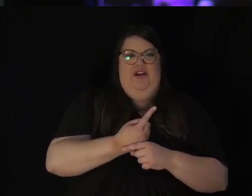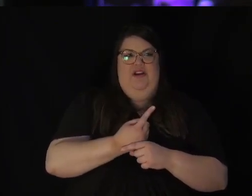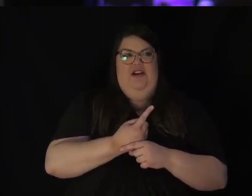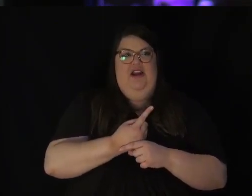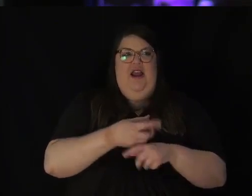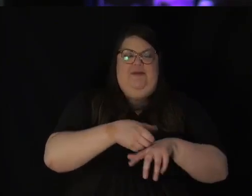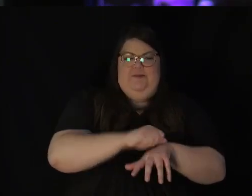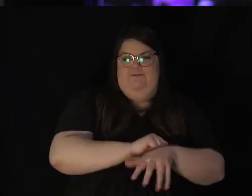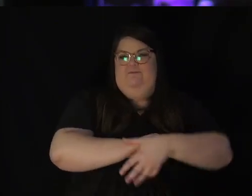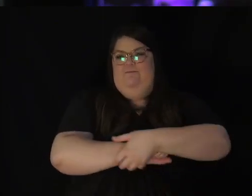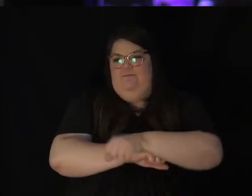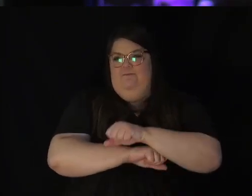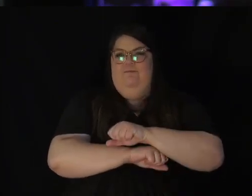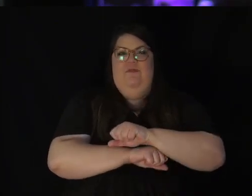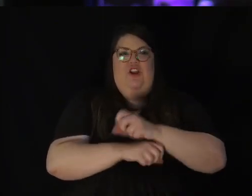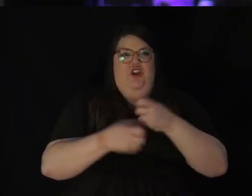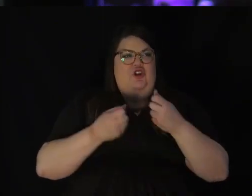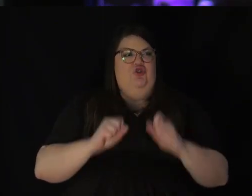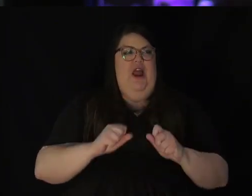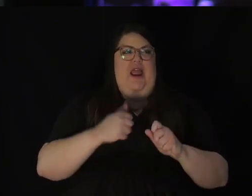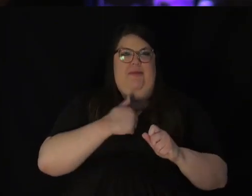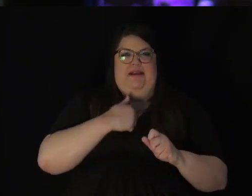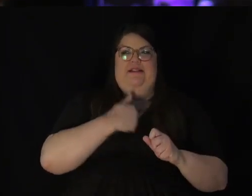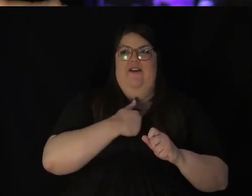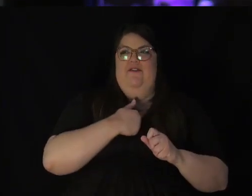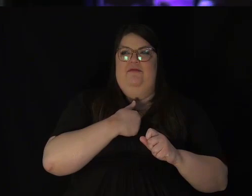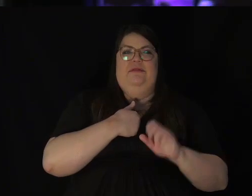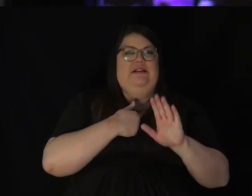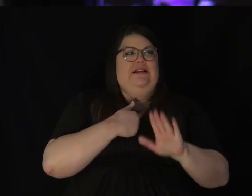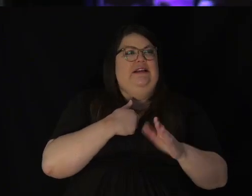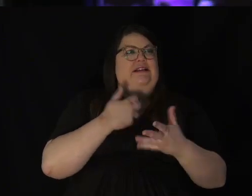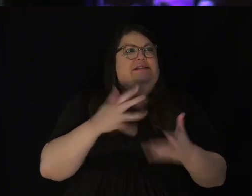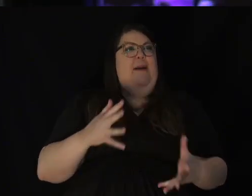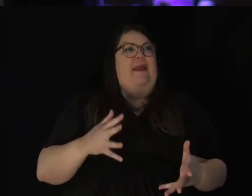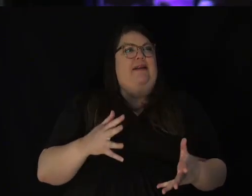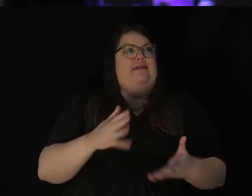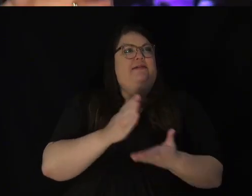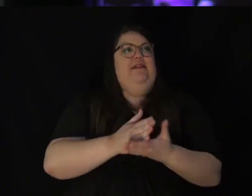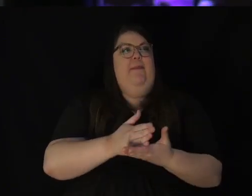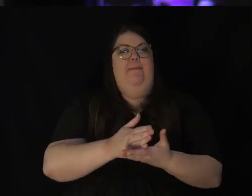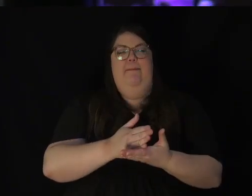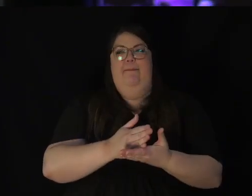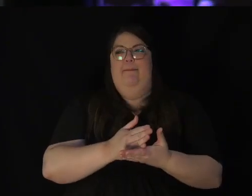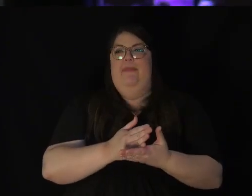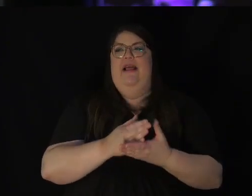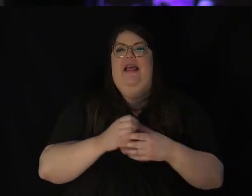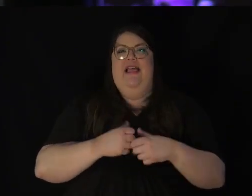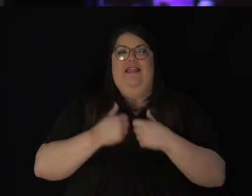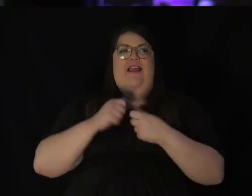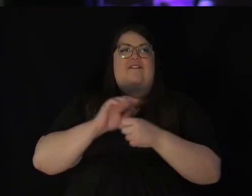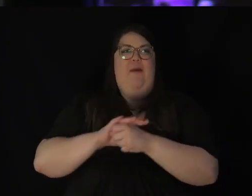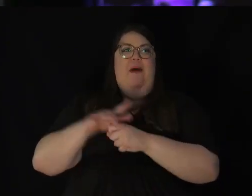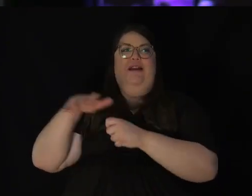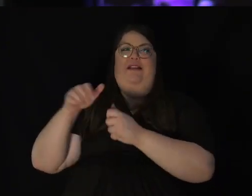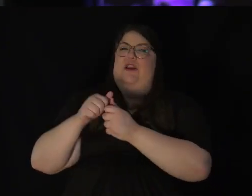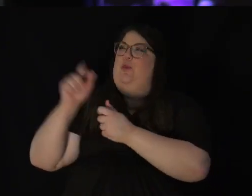bootstraps or put on your big girl panties, stop it. Live abundantly in